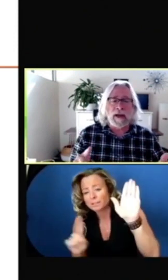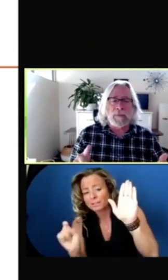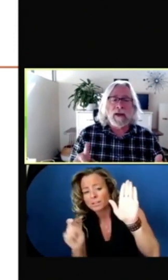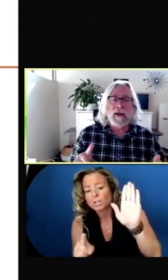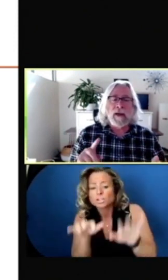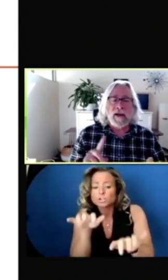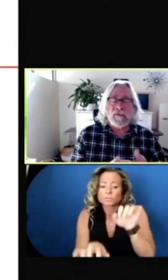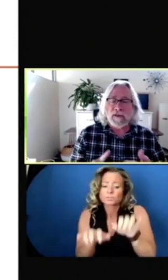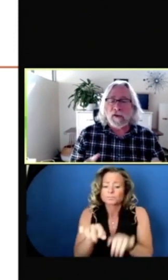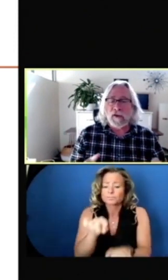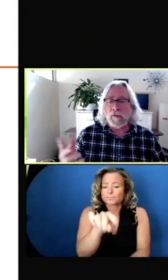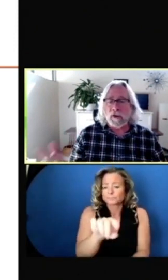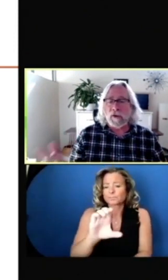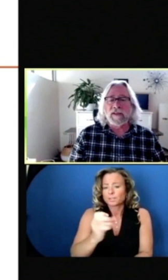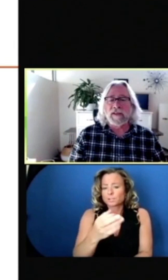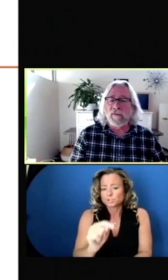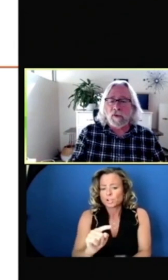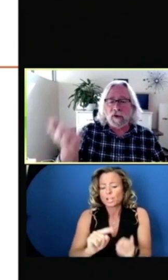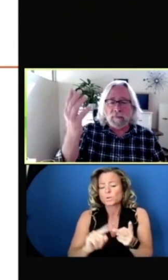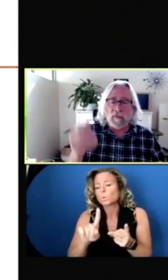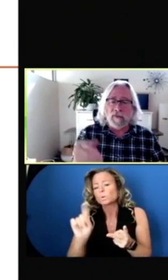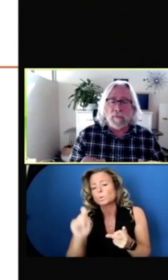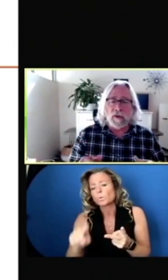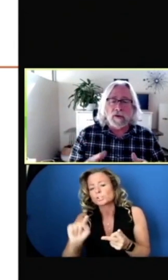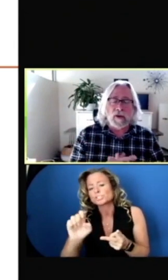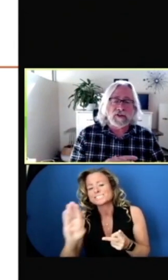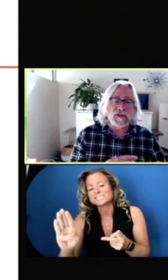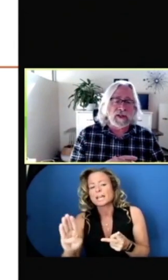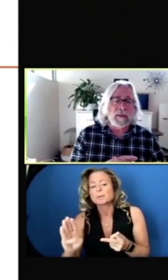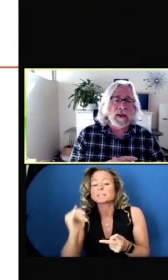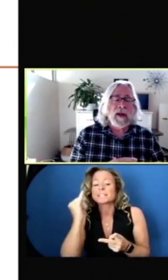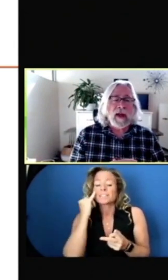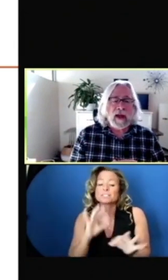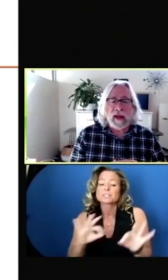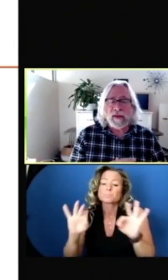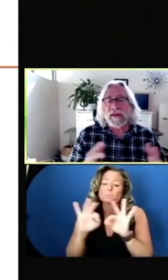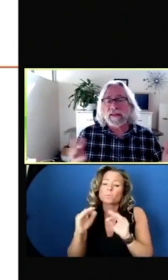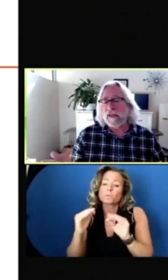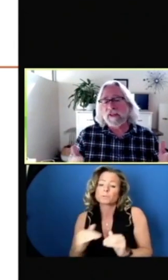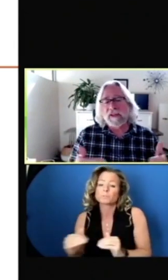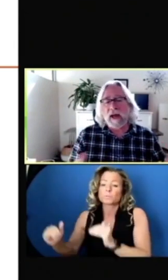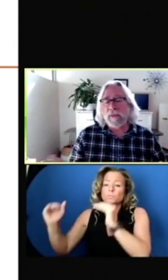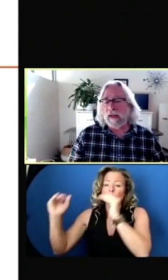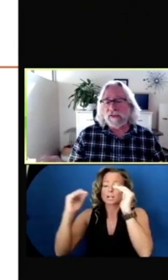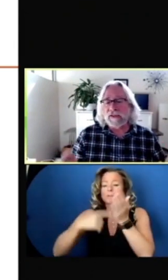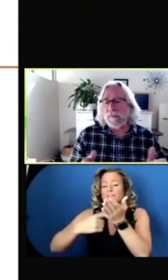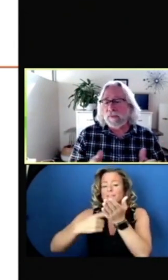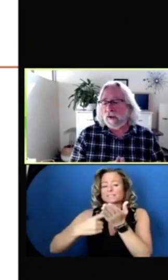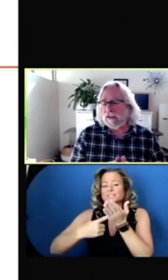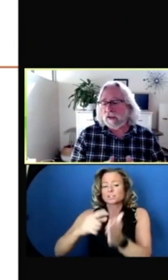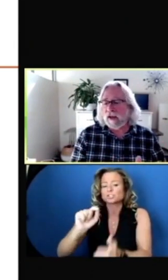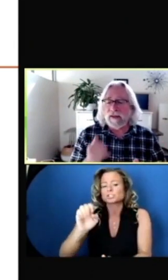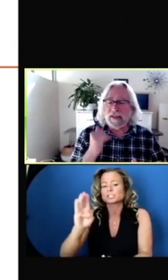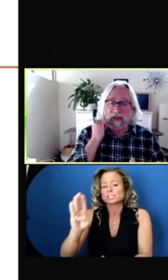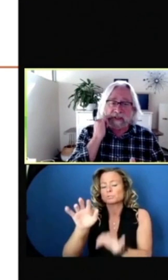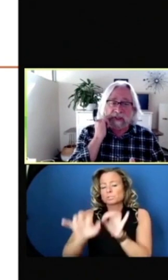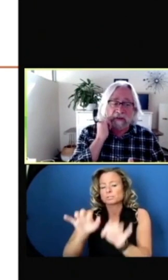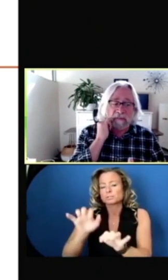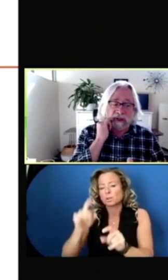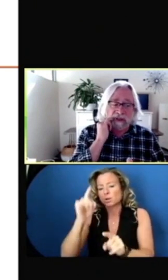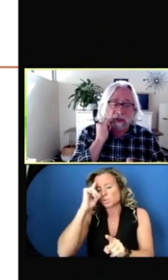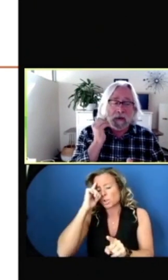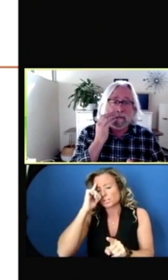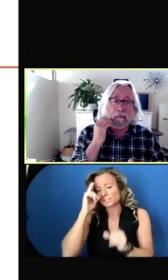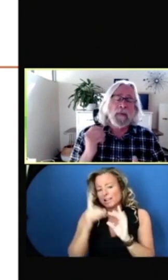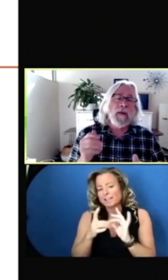questions tab. If there's a vote we're asking for, you can move the important questions up. And the discussion tab, again, just type your thoughts and comments. Next